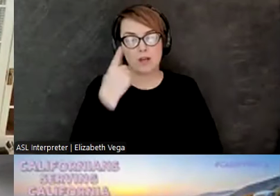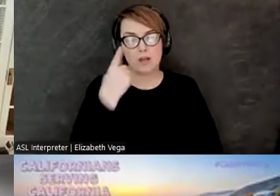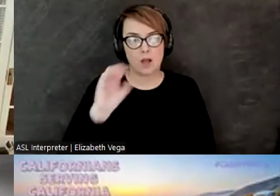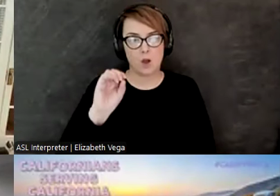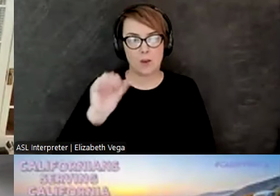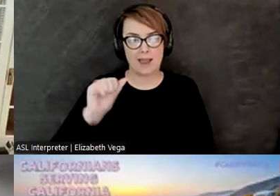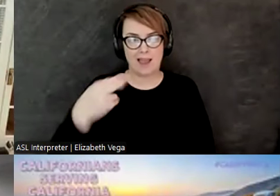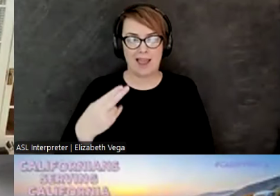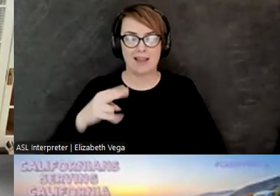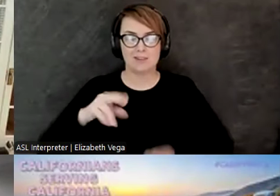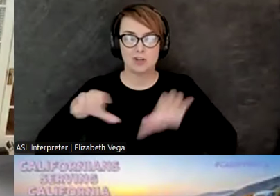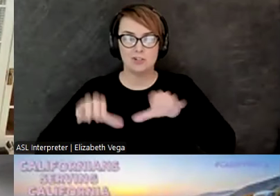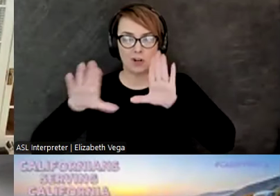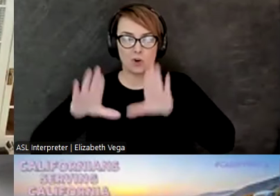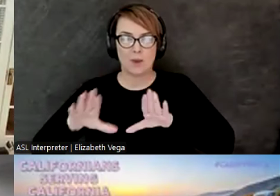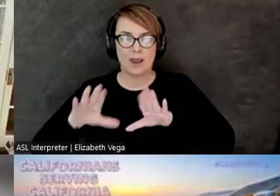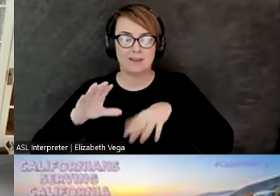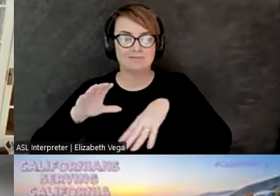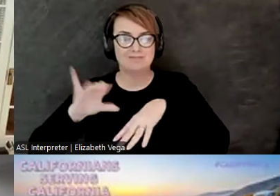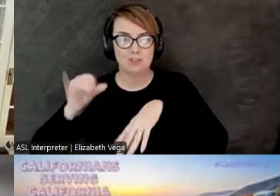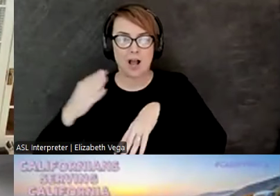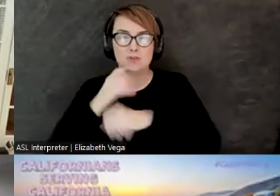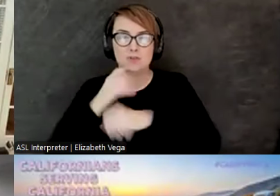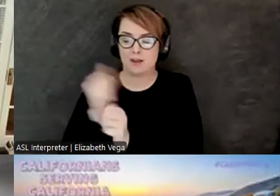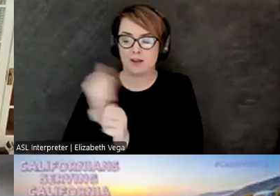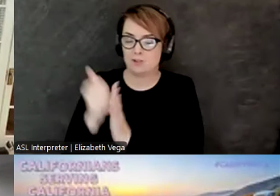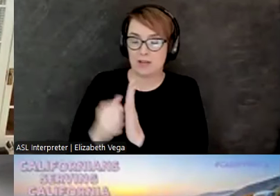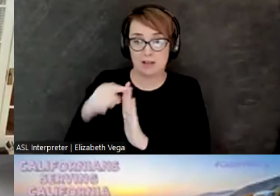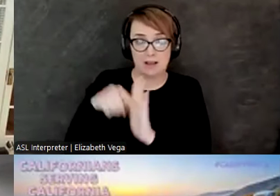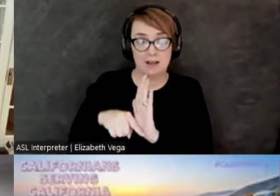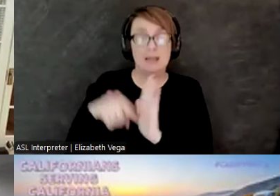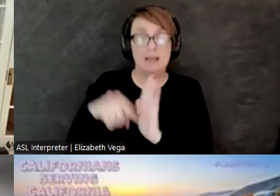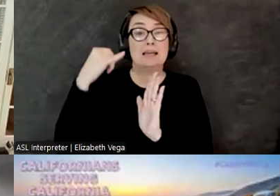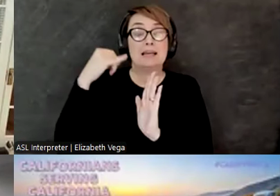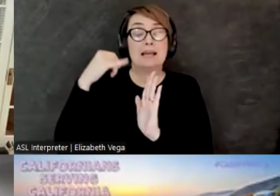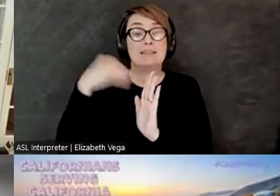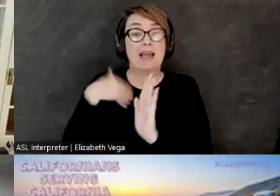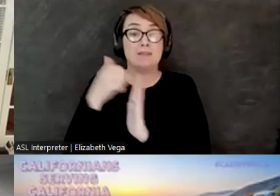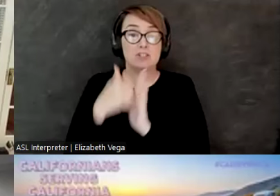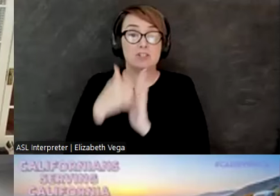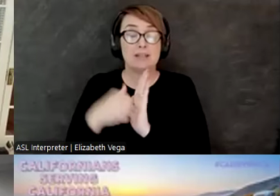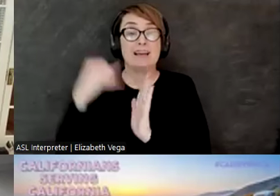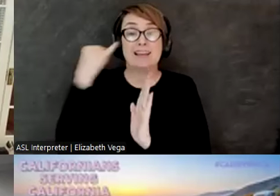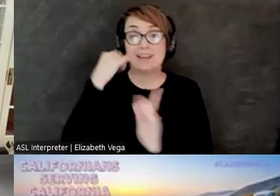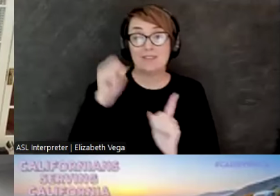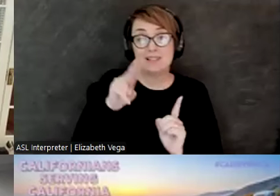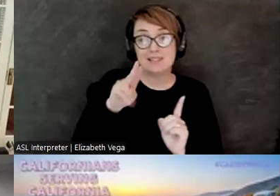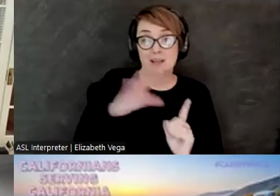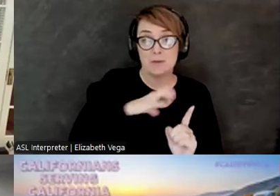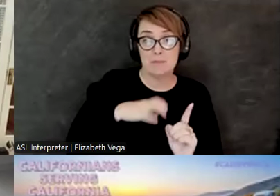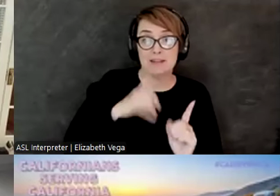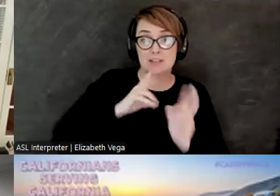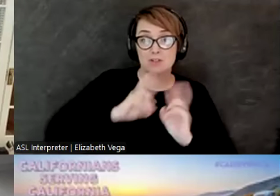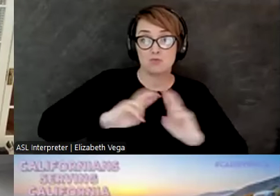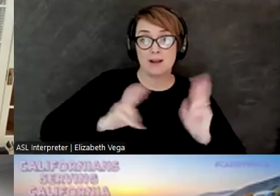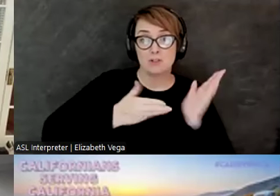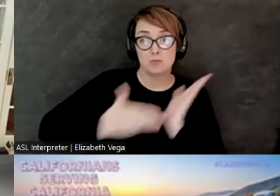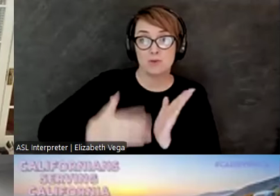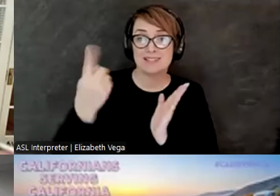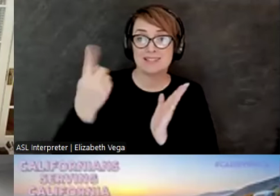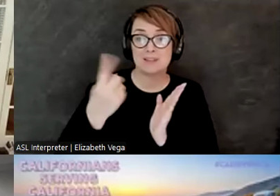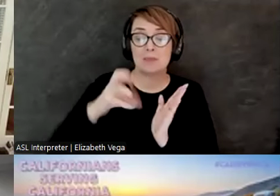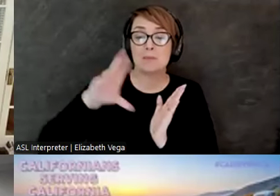of having an agenda item that should the subcommittee already be in a position to bring something back by November 12th, it's on this agenda so